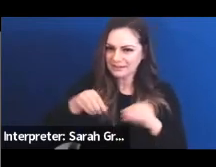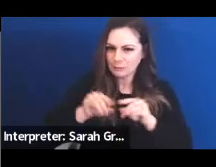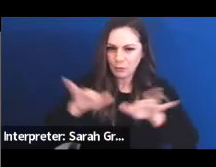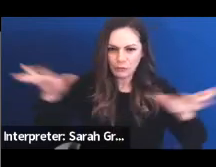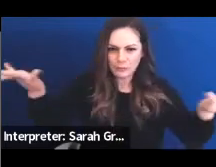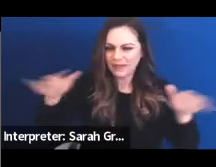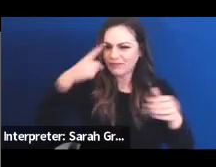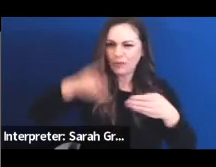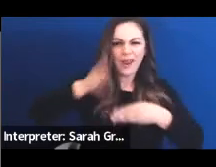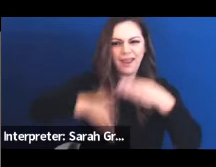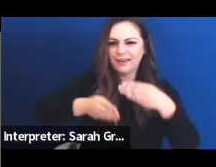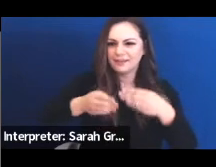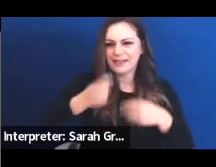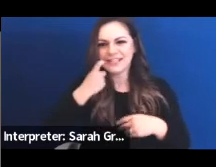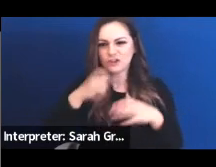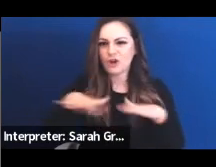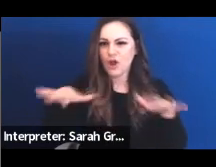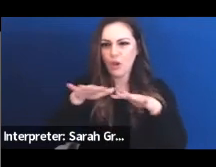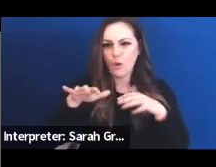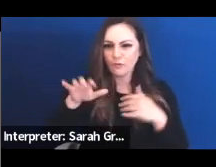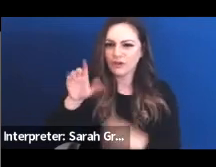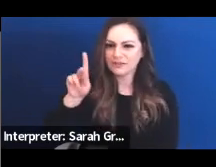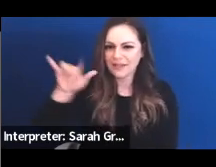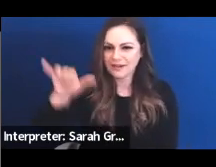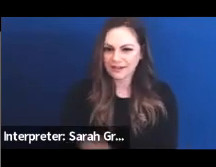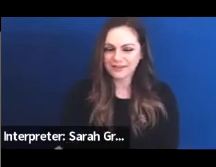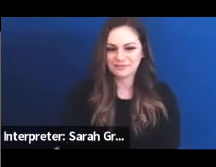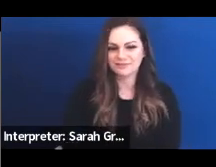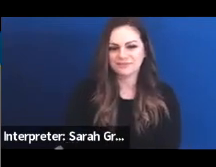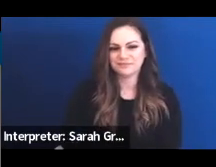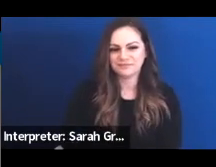of Kentucky. Next slide, please, Michelle.